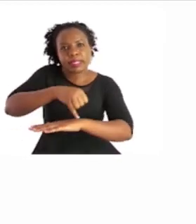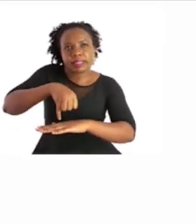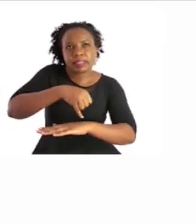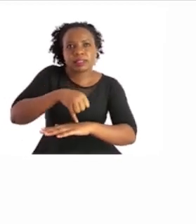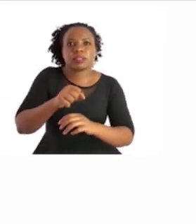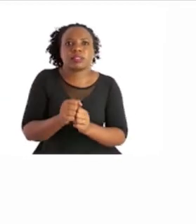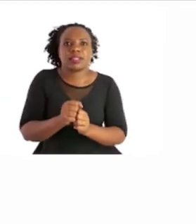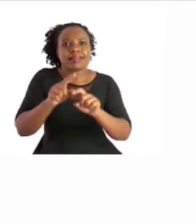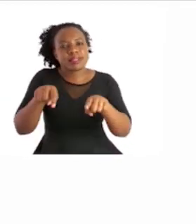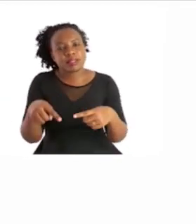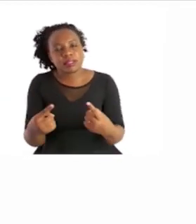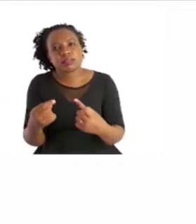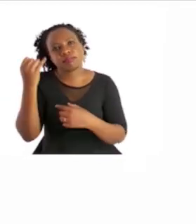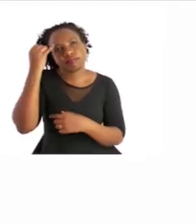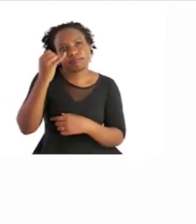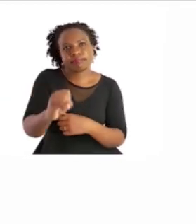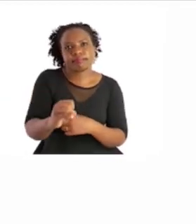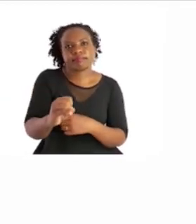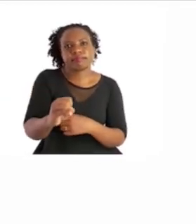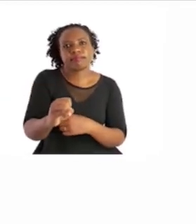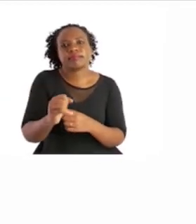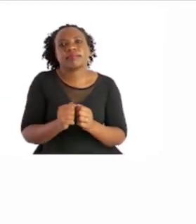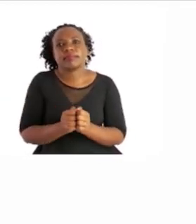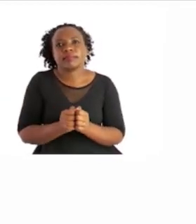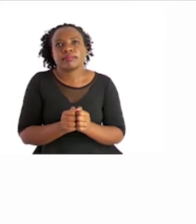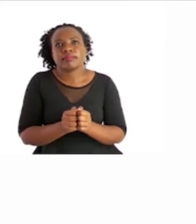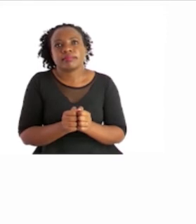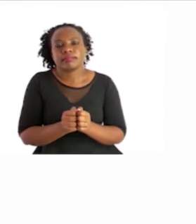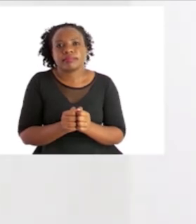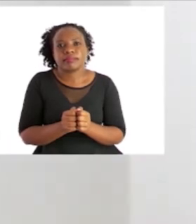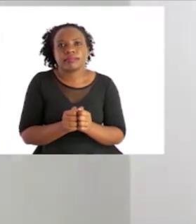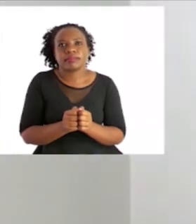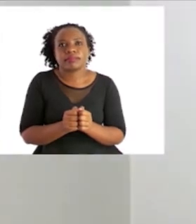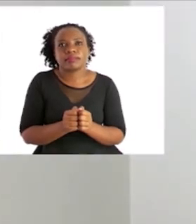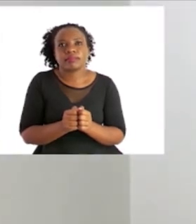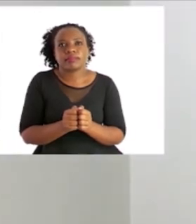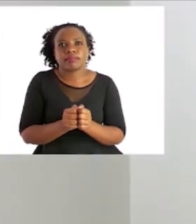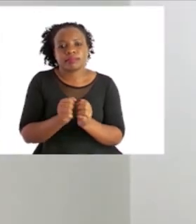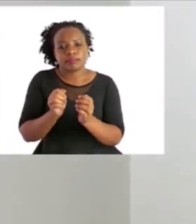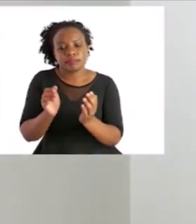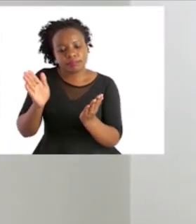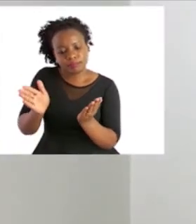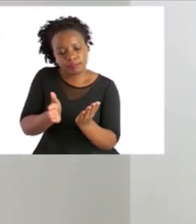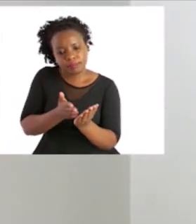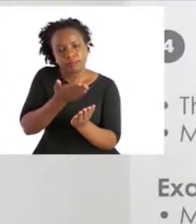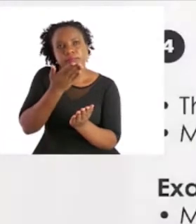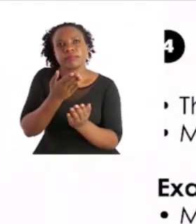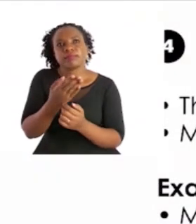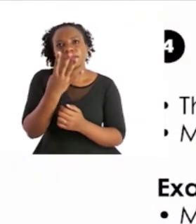places, things, or ideas. Let's turn to the next page, page